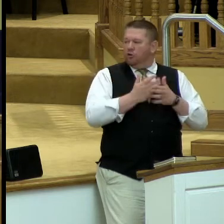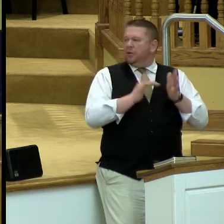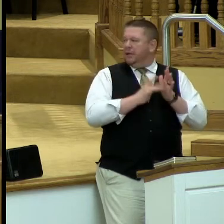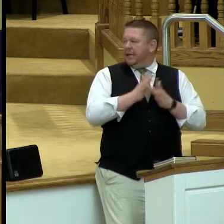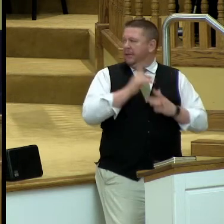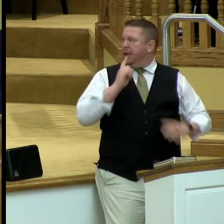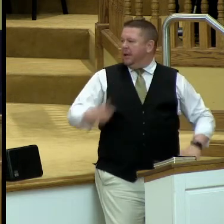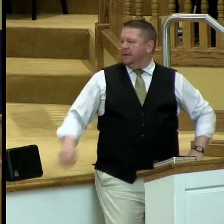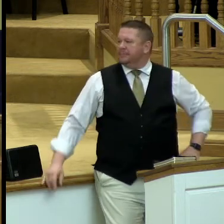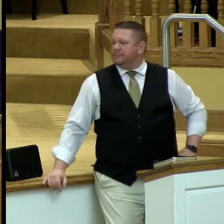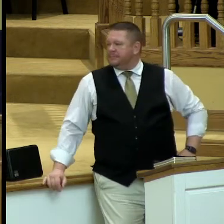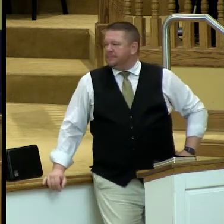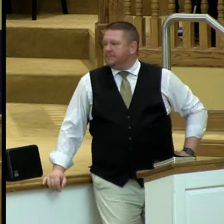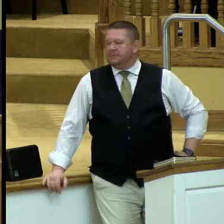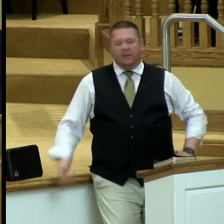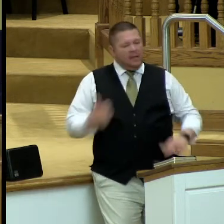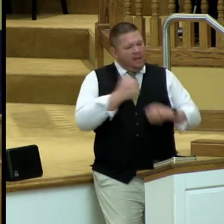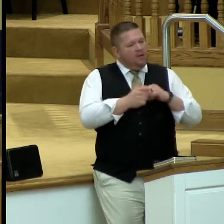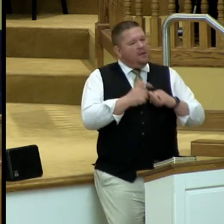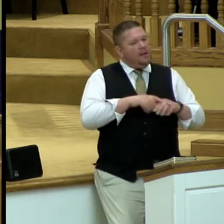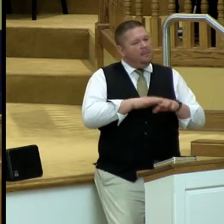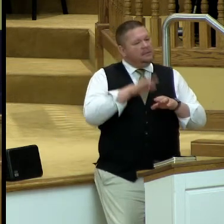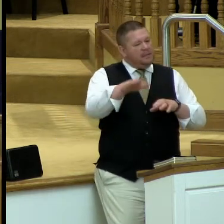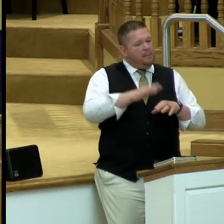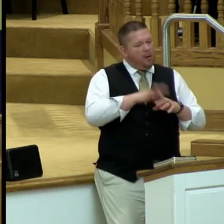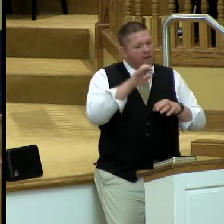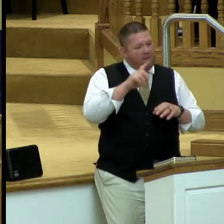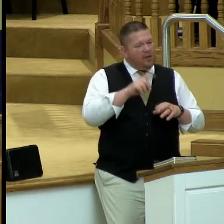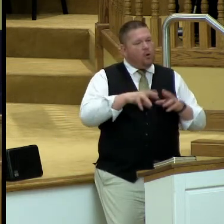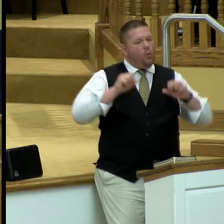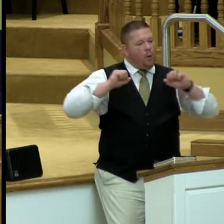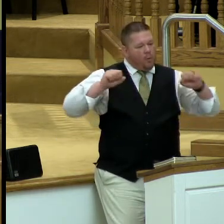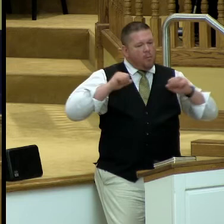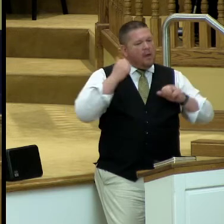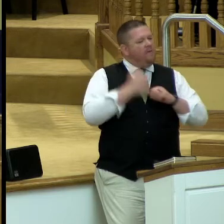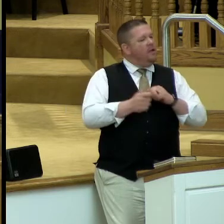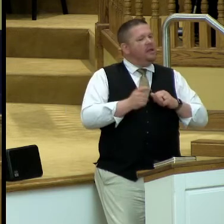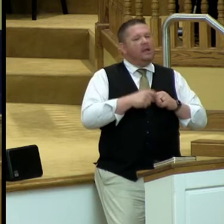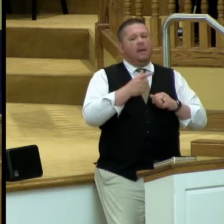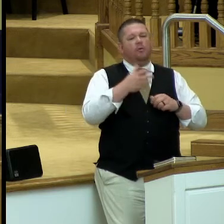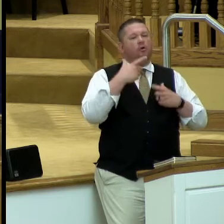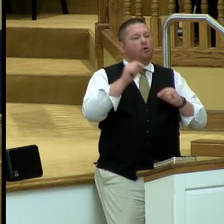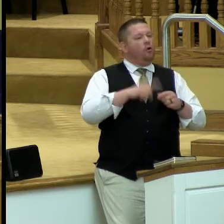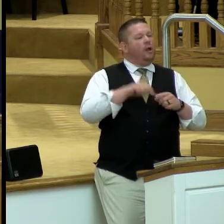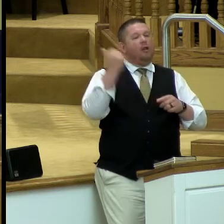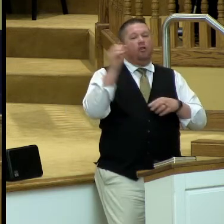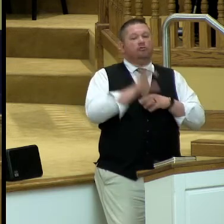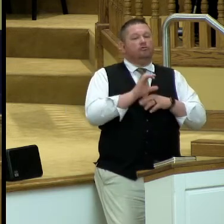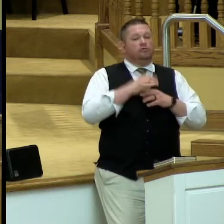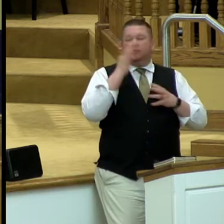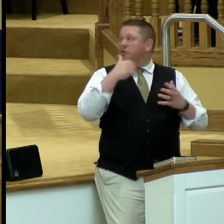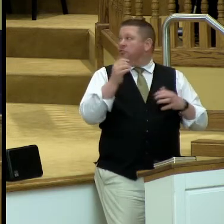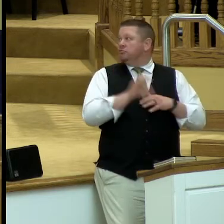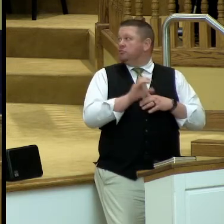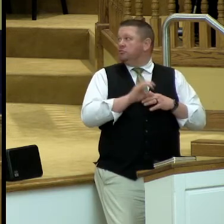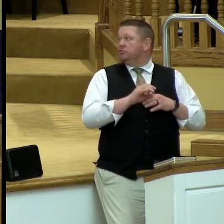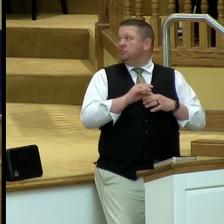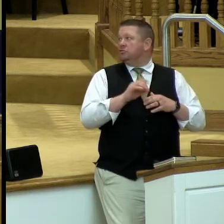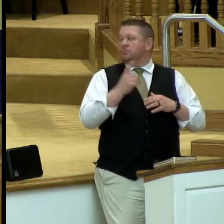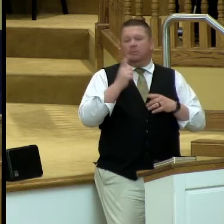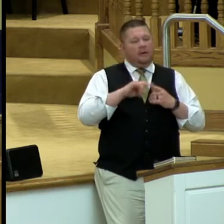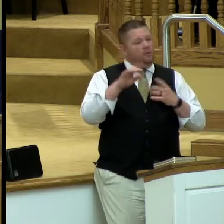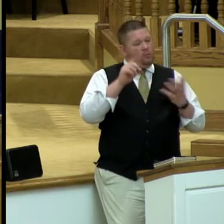good Jesus is. Amen. Every time you get to step on a field, a weight room, every time y'all get to go to any other church, I don't know if y'all go to other